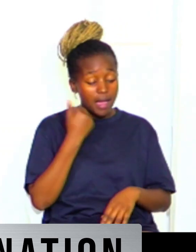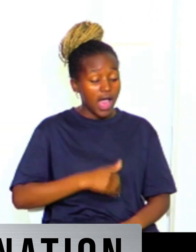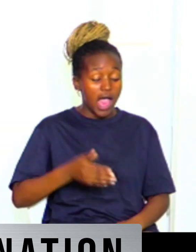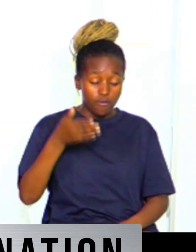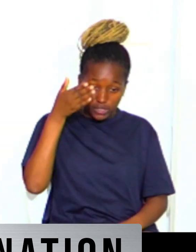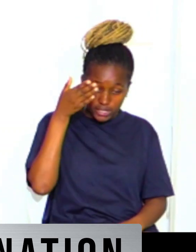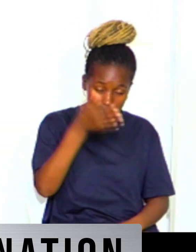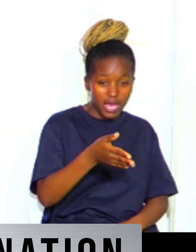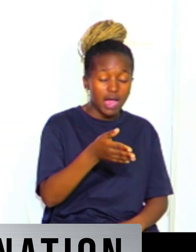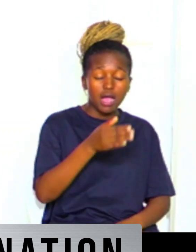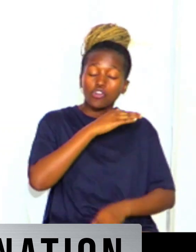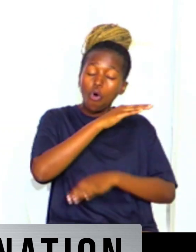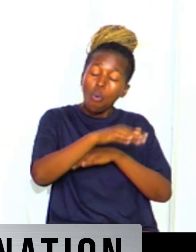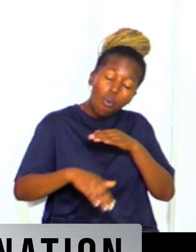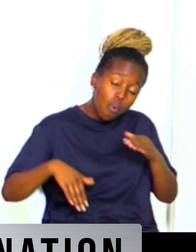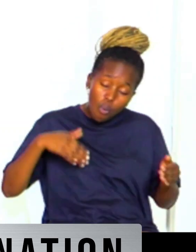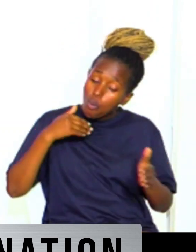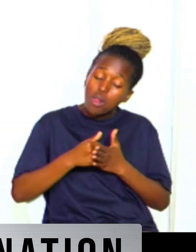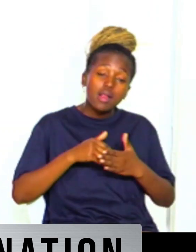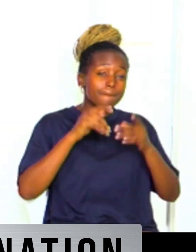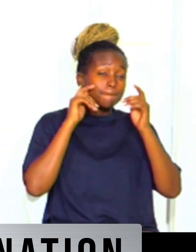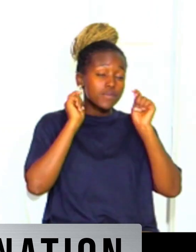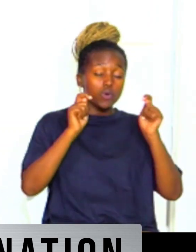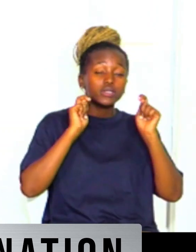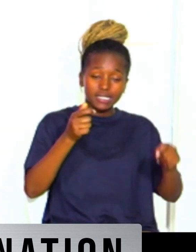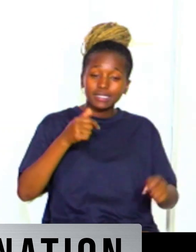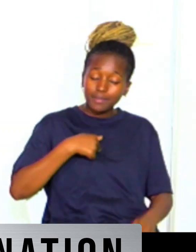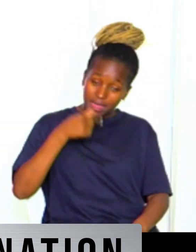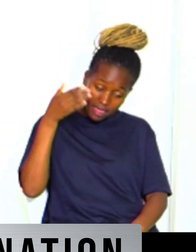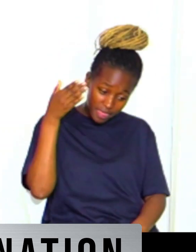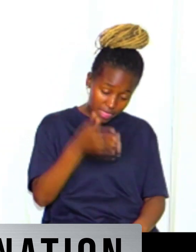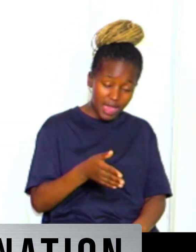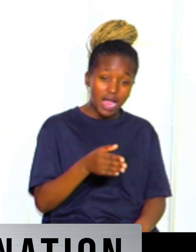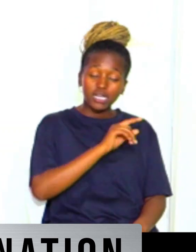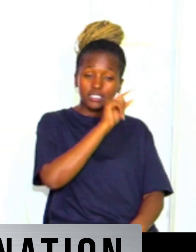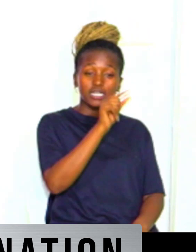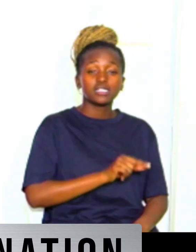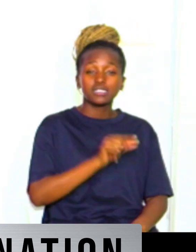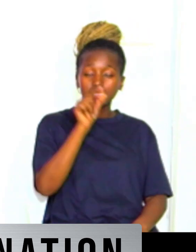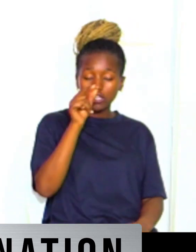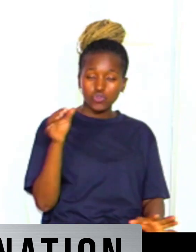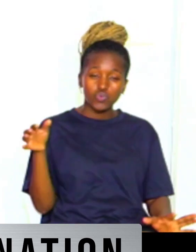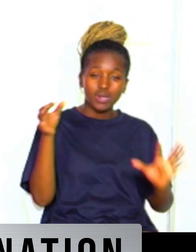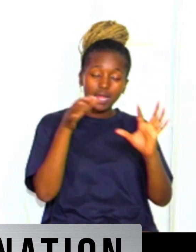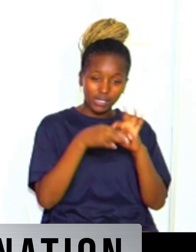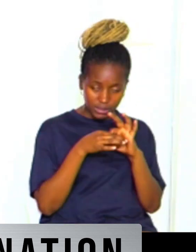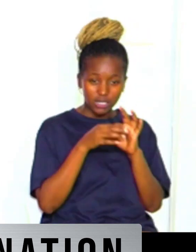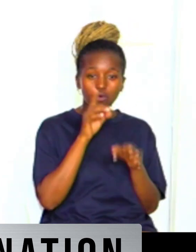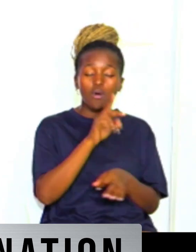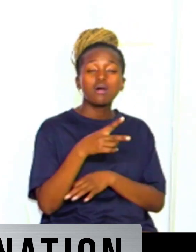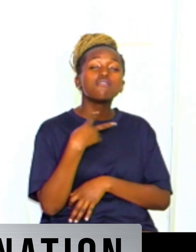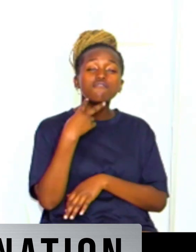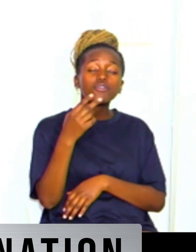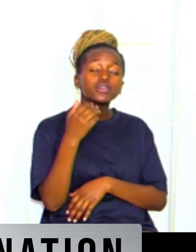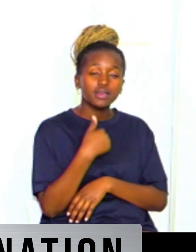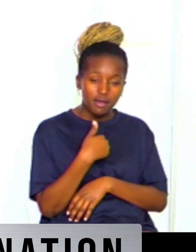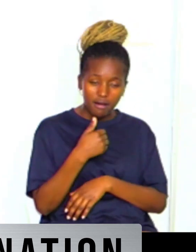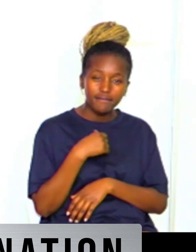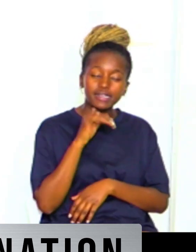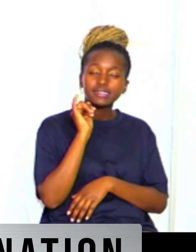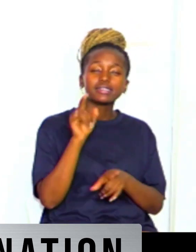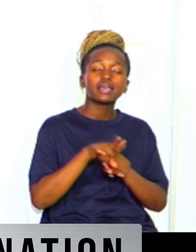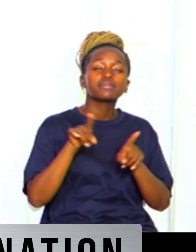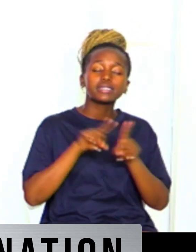there. In all the protests that was happening, I was there. The Gen Z were united. And it was